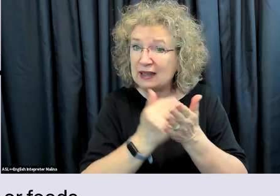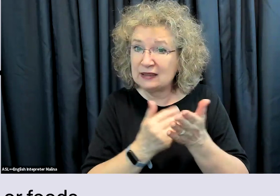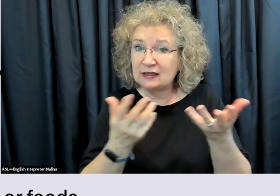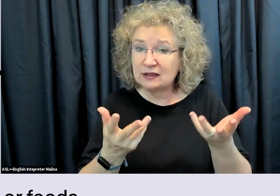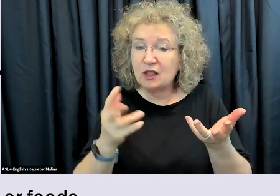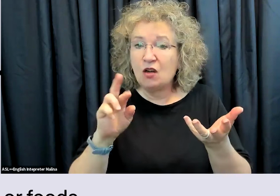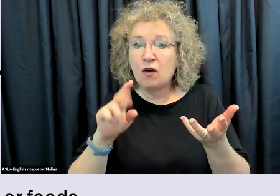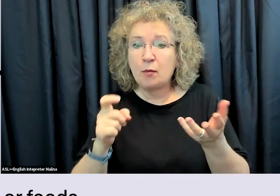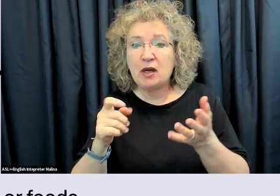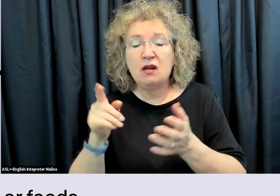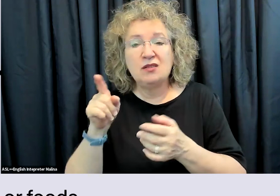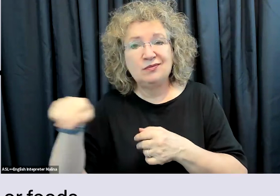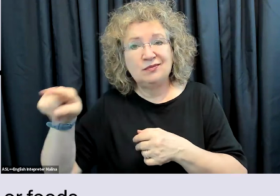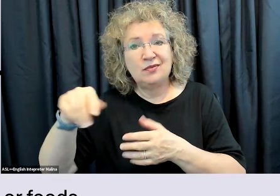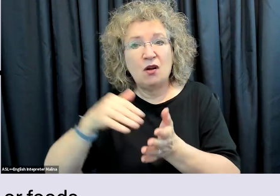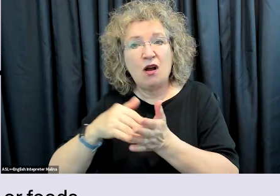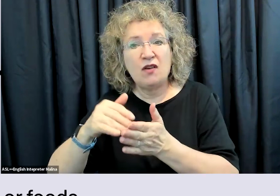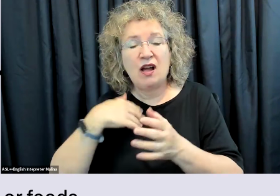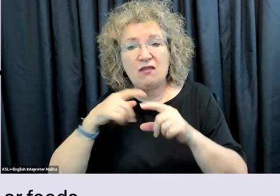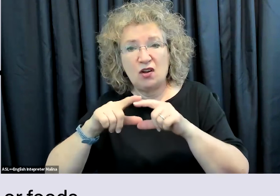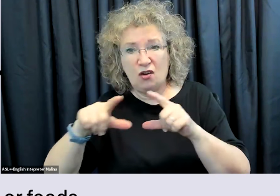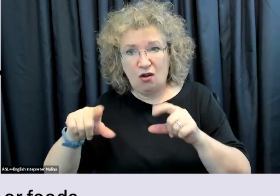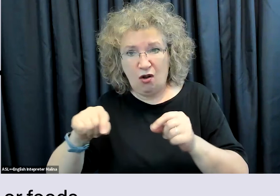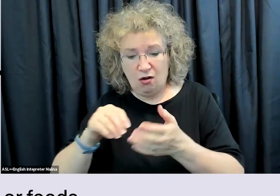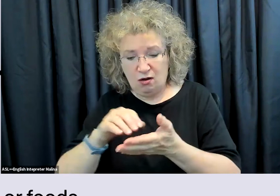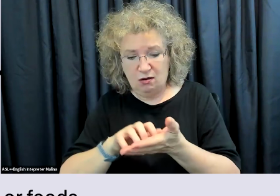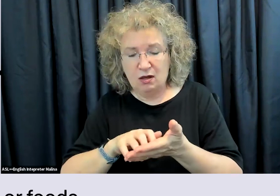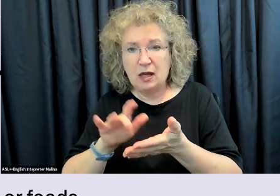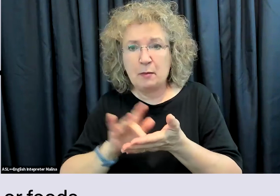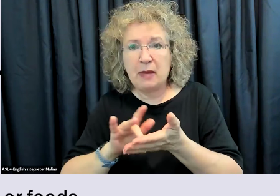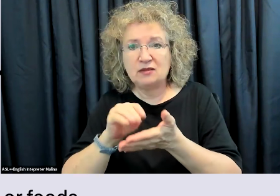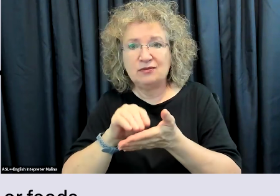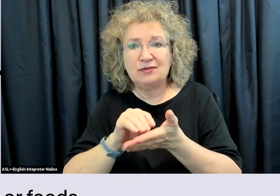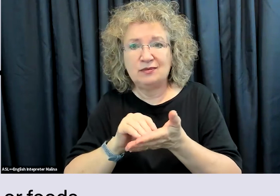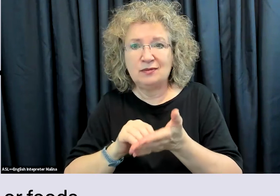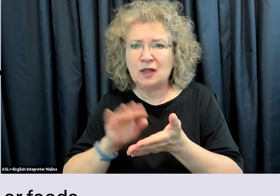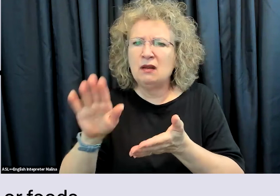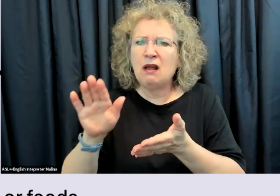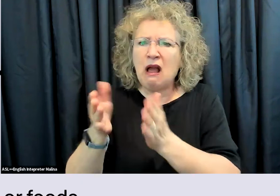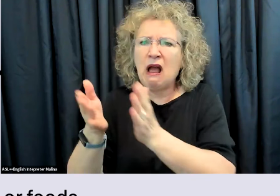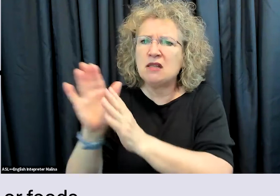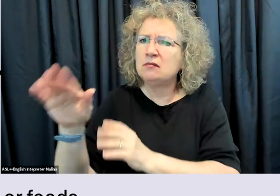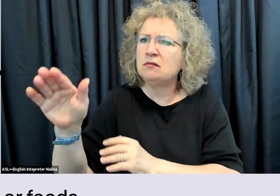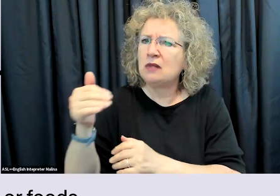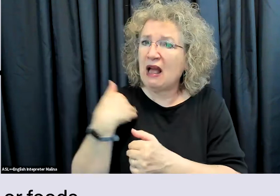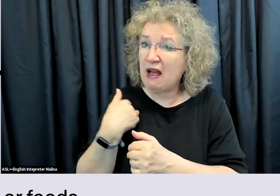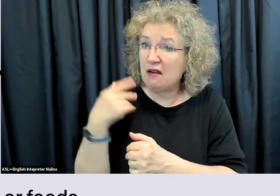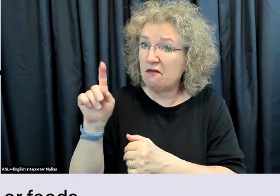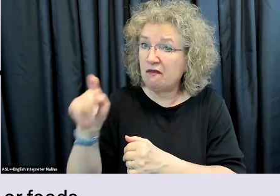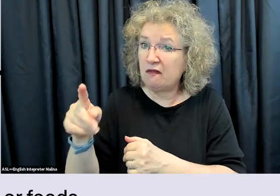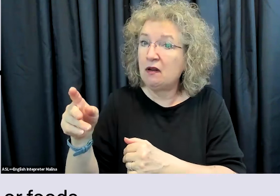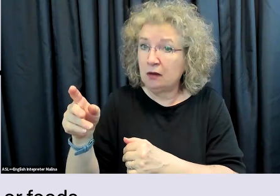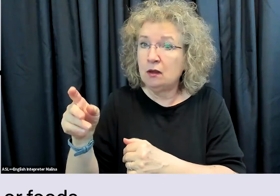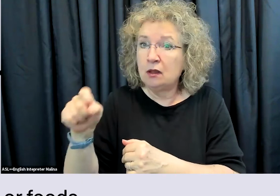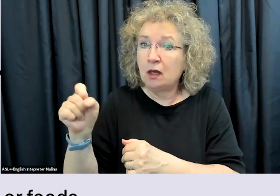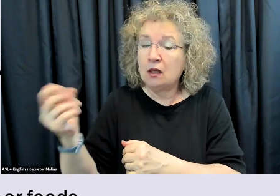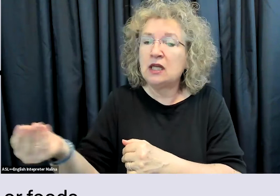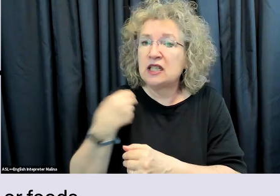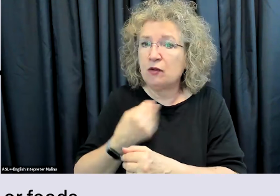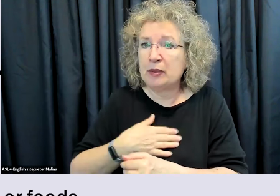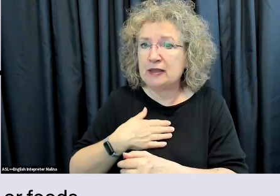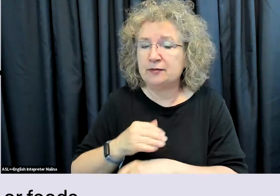wallet cards for tracking medications. Ask for one. And when stockpiling essential medications, it